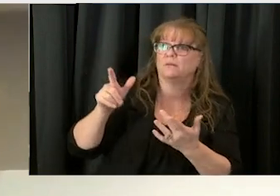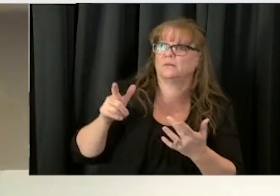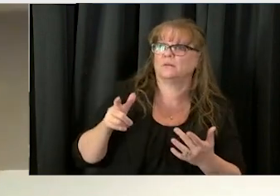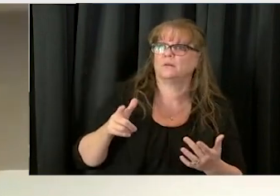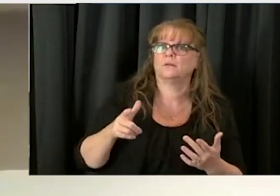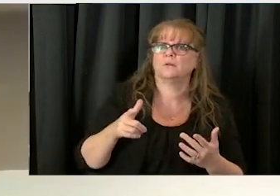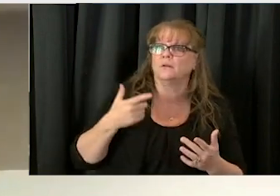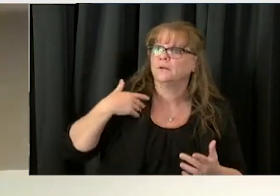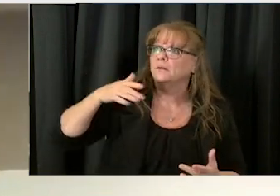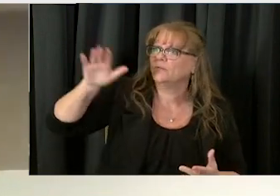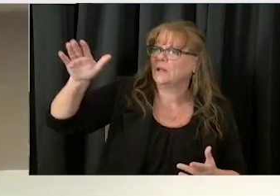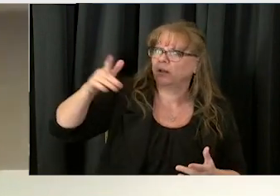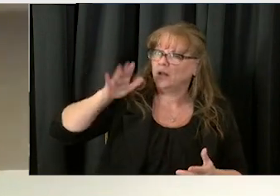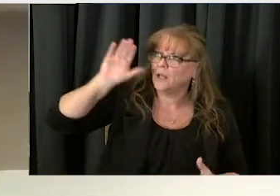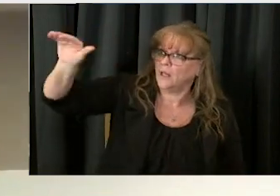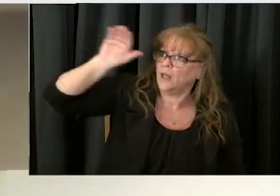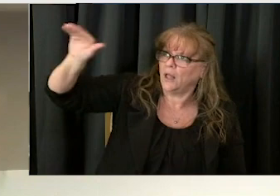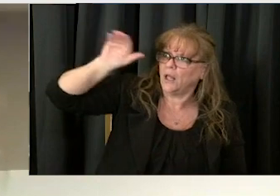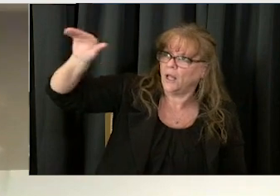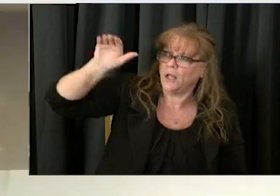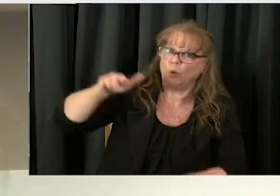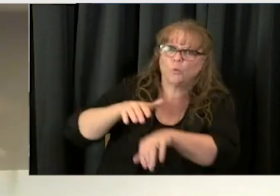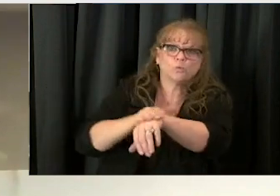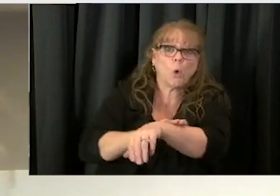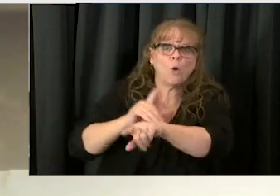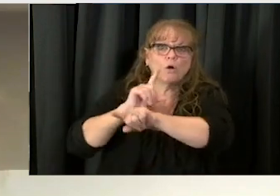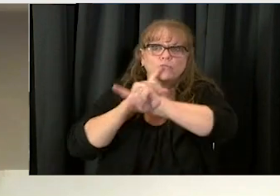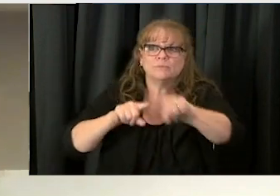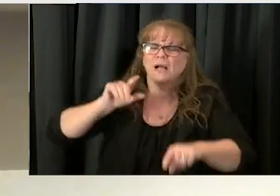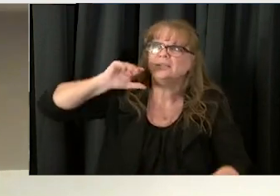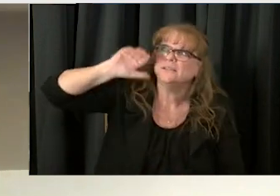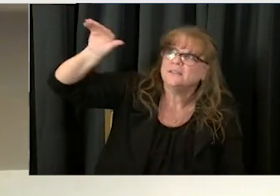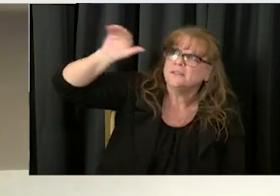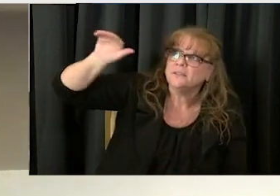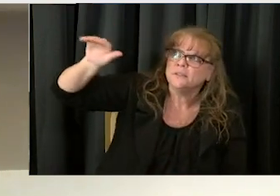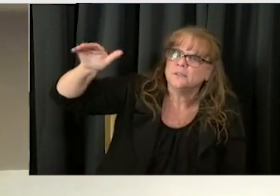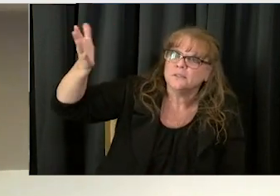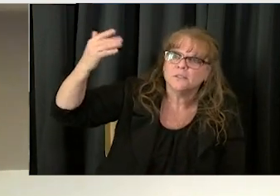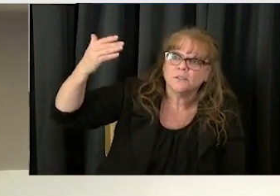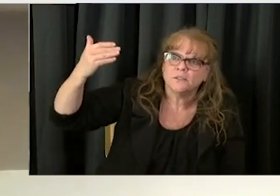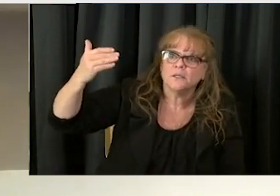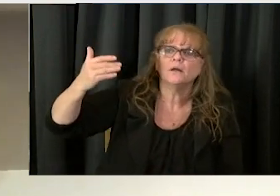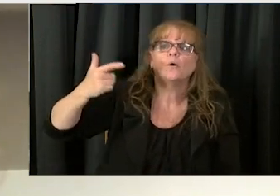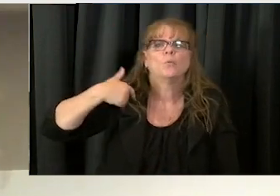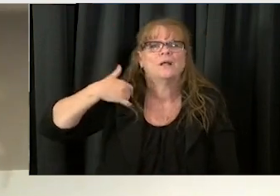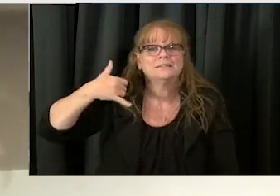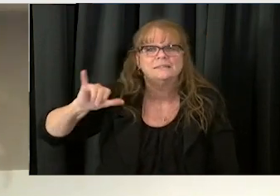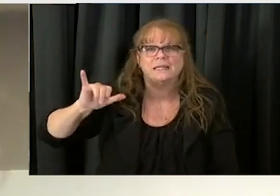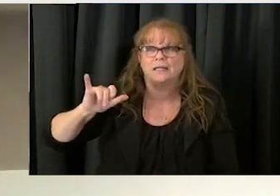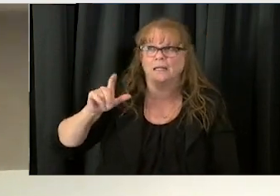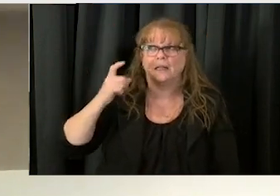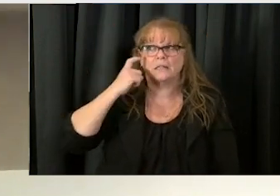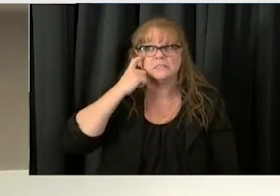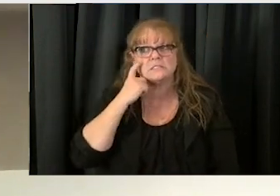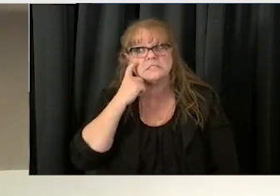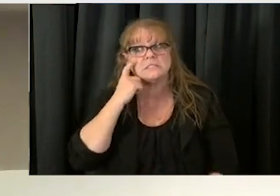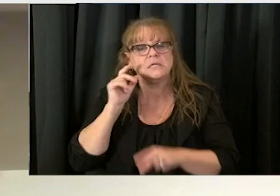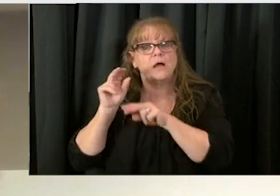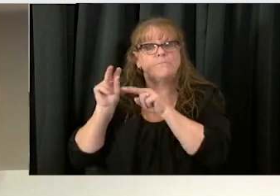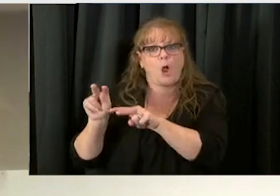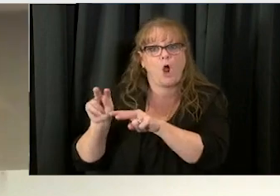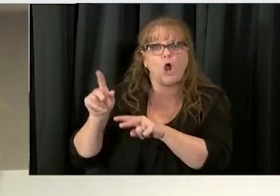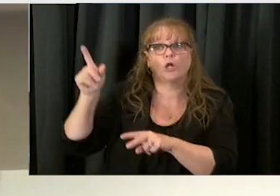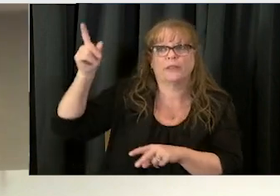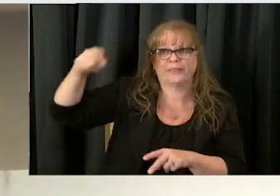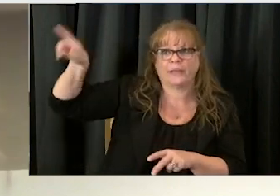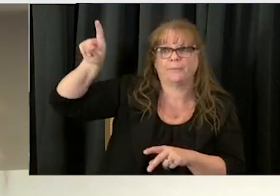to monitor that situation. The timeline that we are providing is what we are hearing from the federal government,